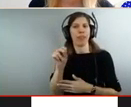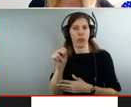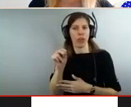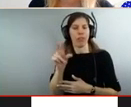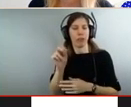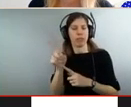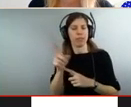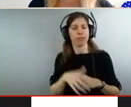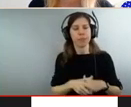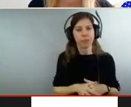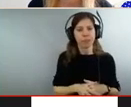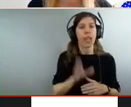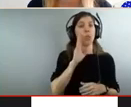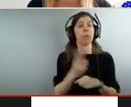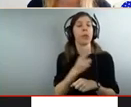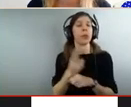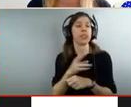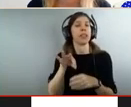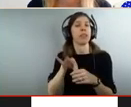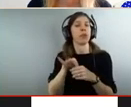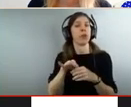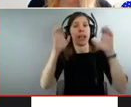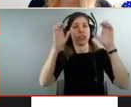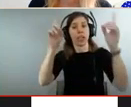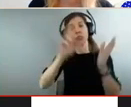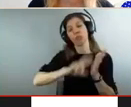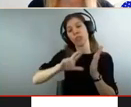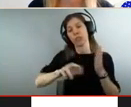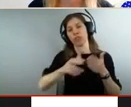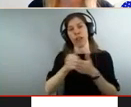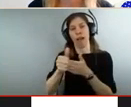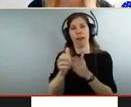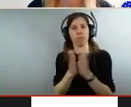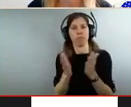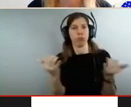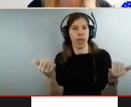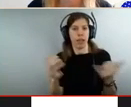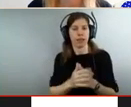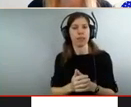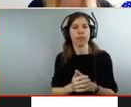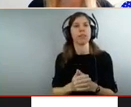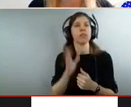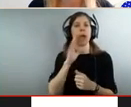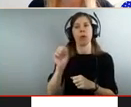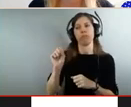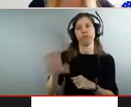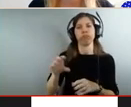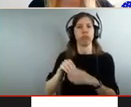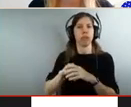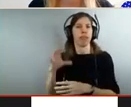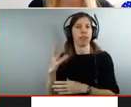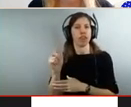will be using the Voter Education Research Guide today. So I'm going to be putting that in the chat, and I'm going to stop